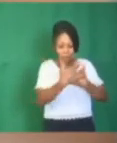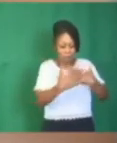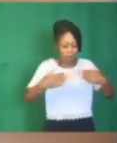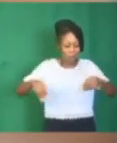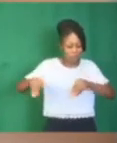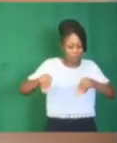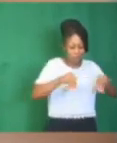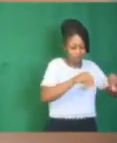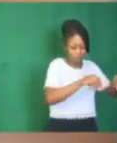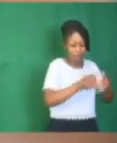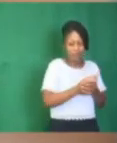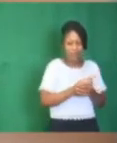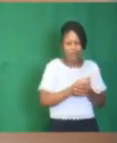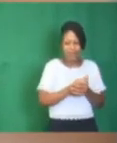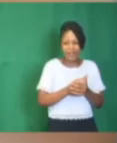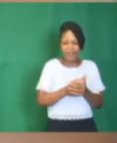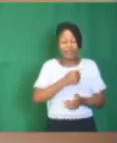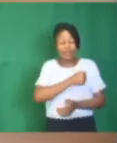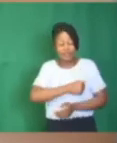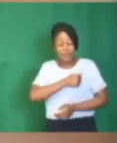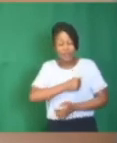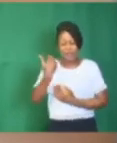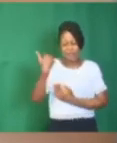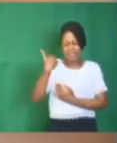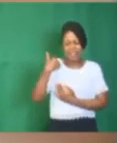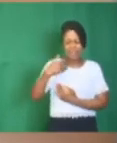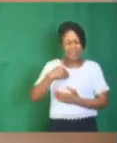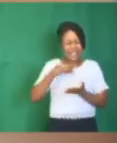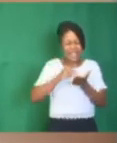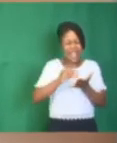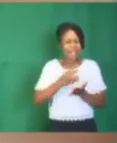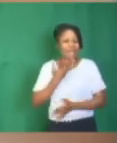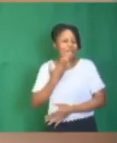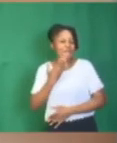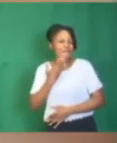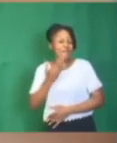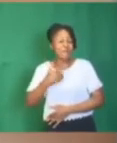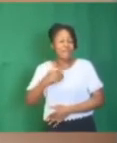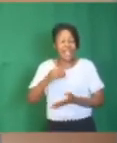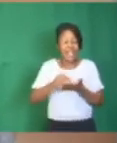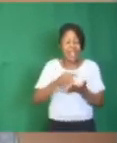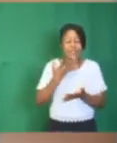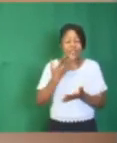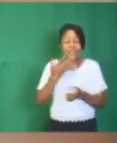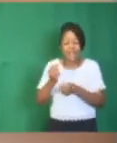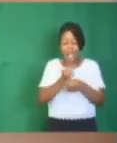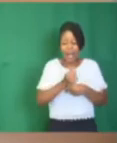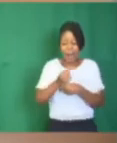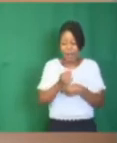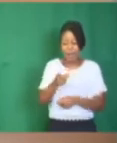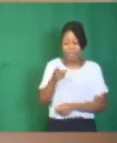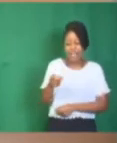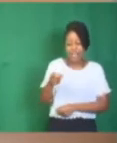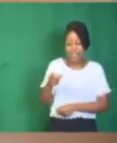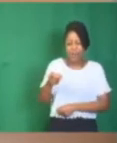back. I may have misled the learner. There's something I said. I think I made a mistake there. When I speak of